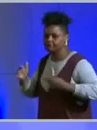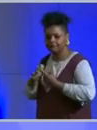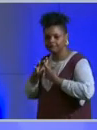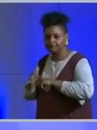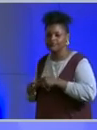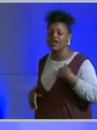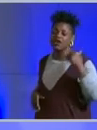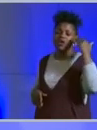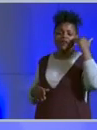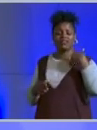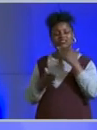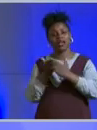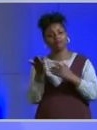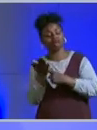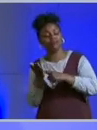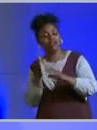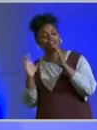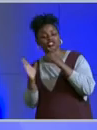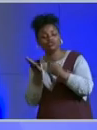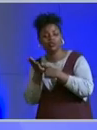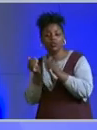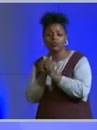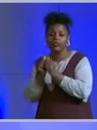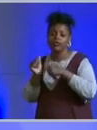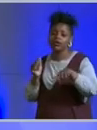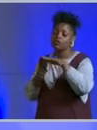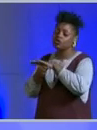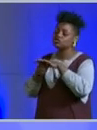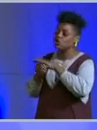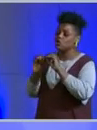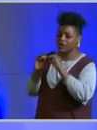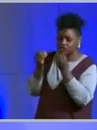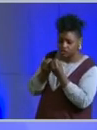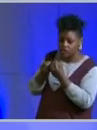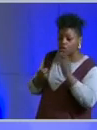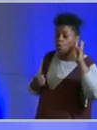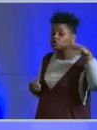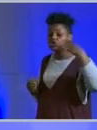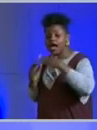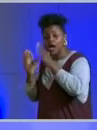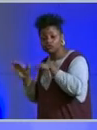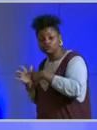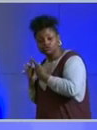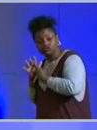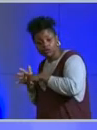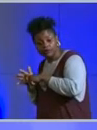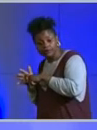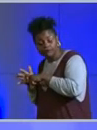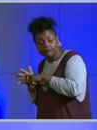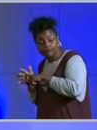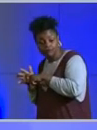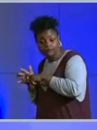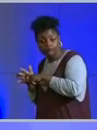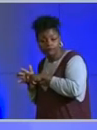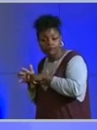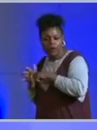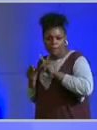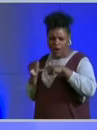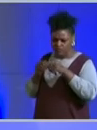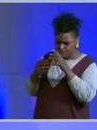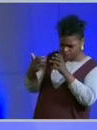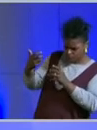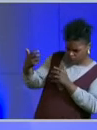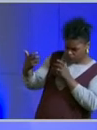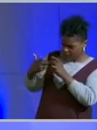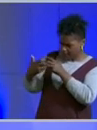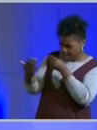have some conversations with some of the regional organizations, the Washington Housing Initiative, and so forth, about matching money